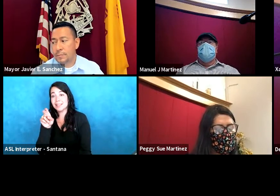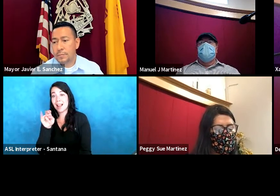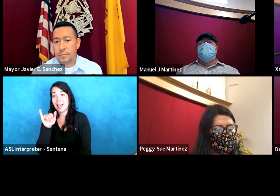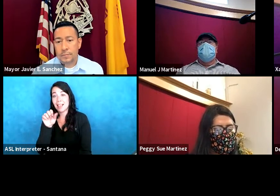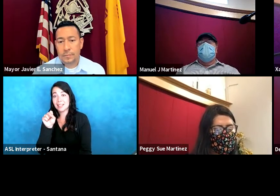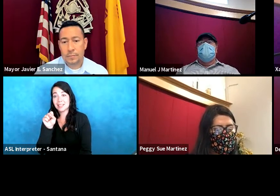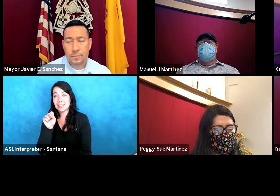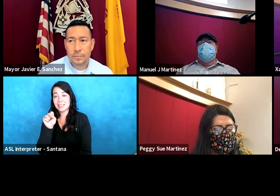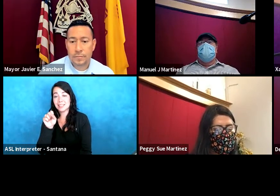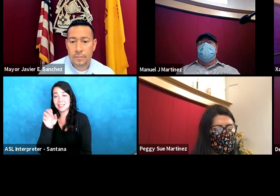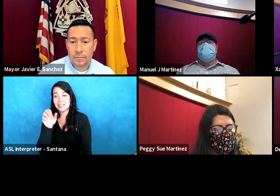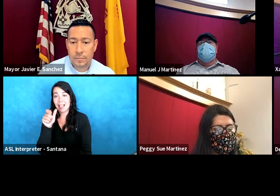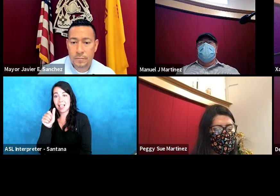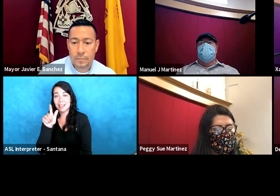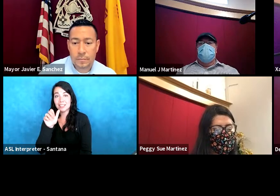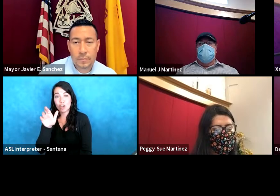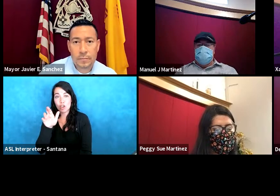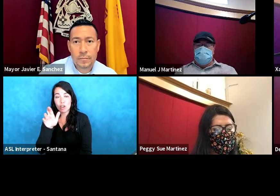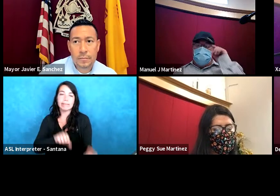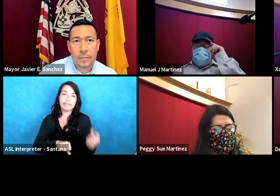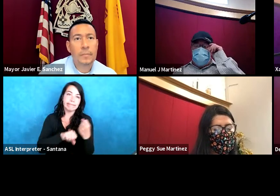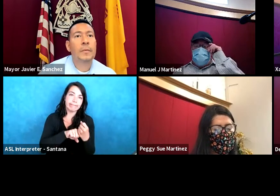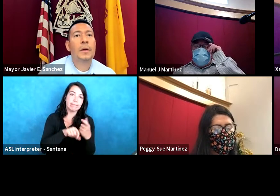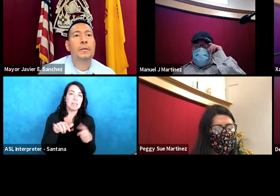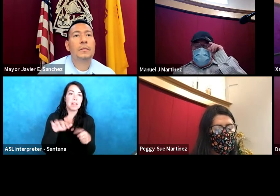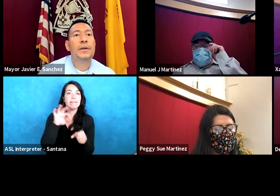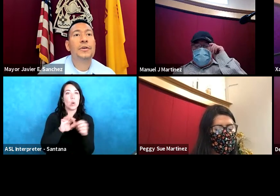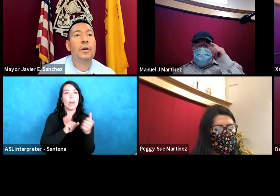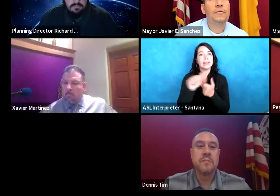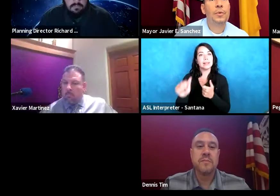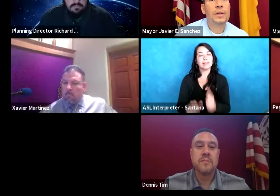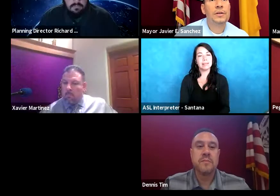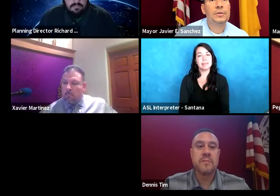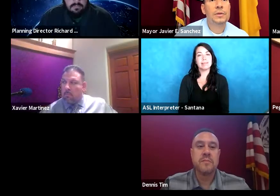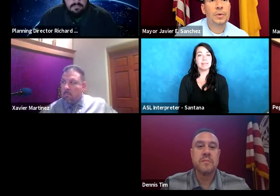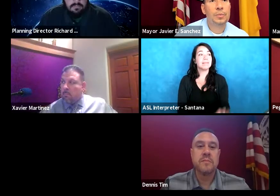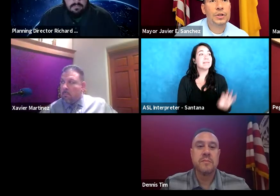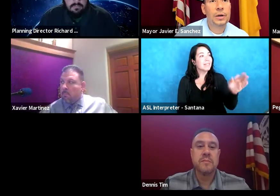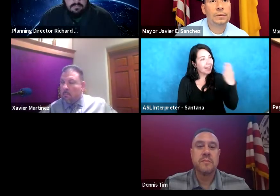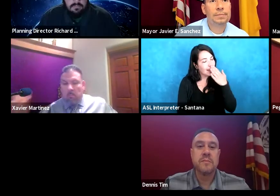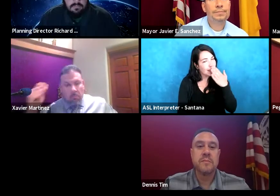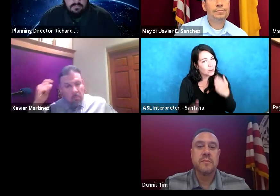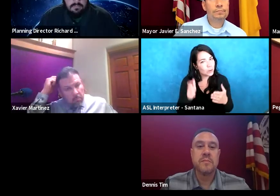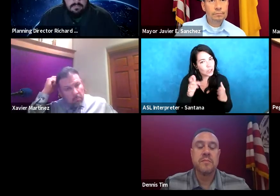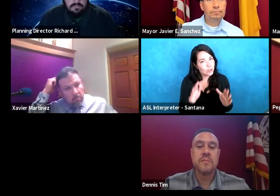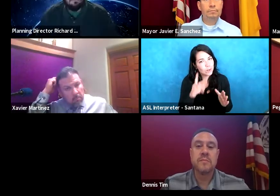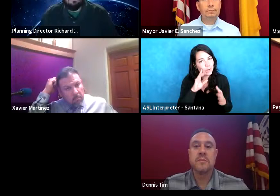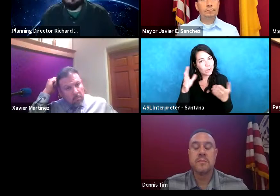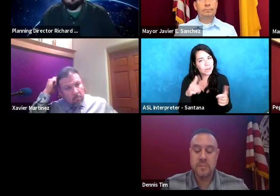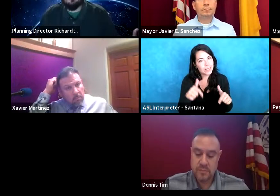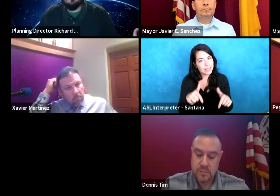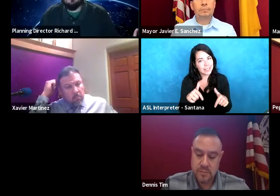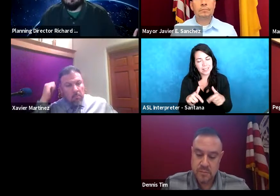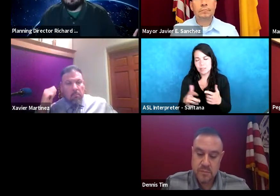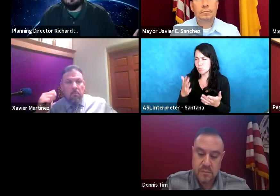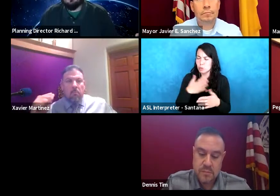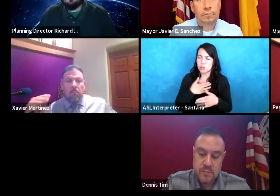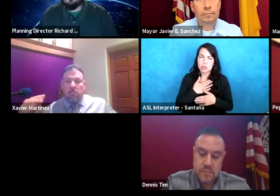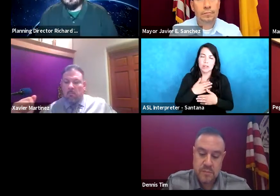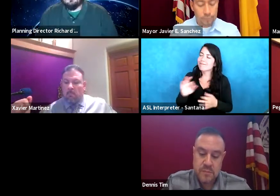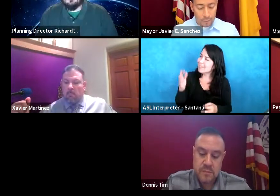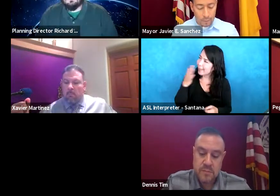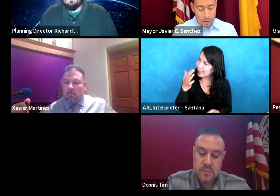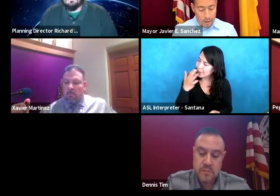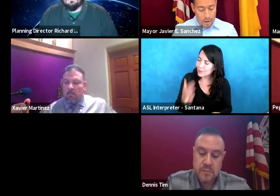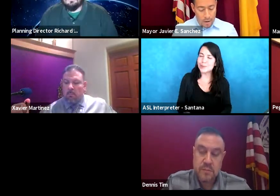Salazar. For the motion. Motion carries. Thank you, Your Honor, for bringing this to us. We appreciate it. Thank you, Mayor. Thank you,